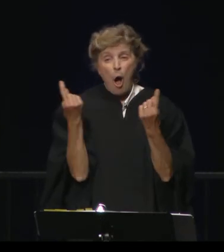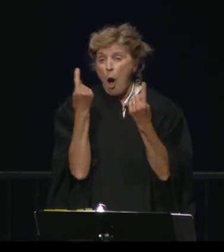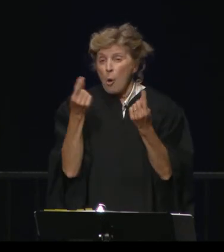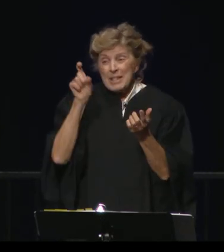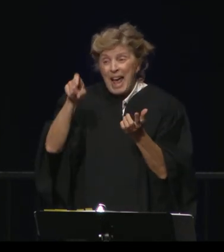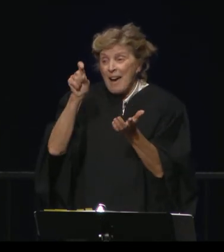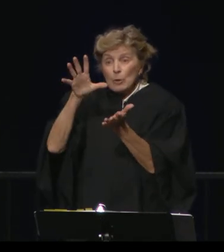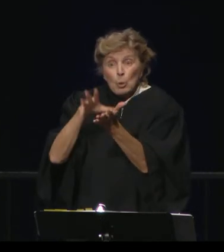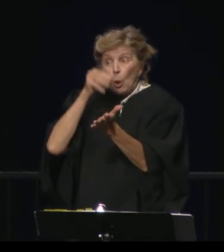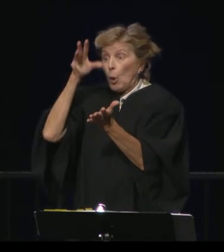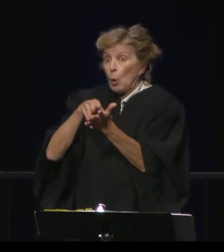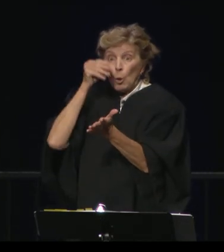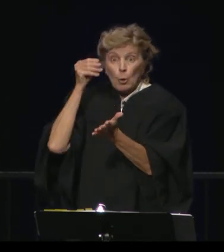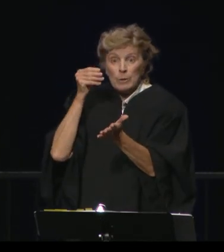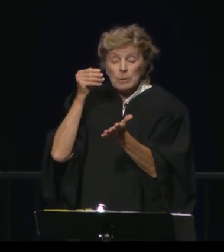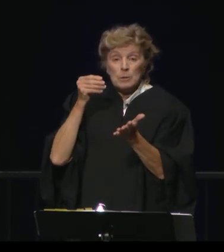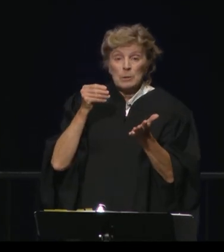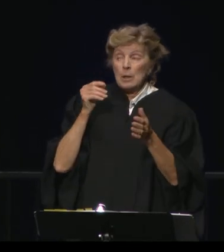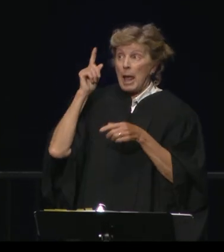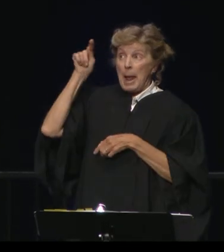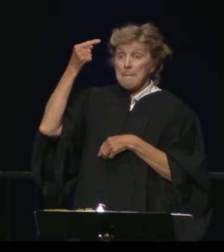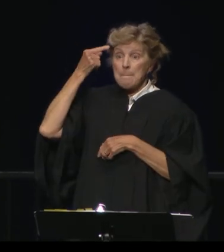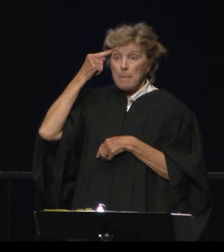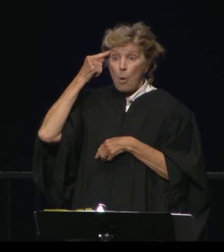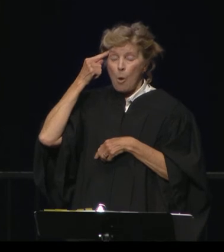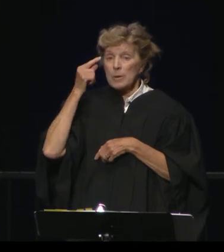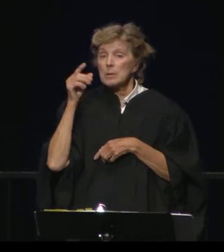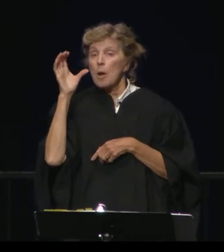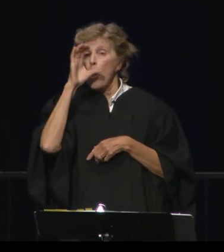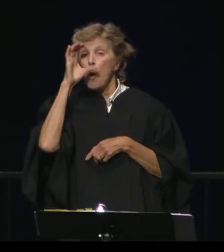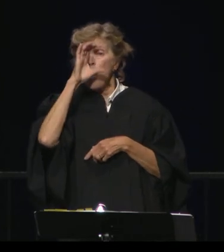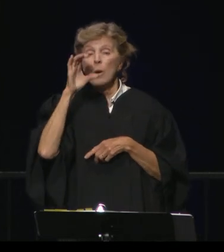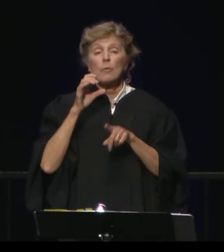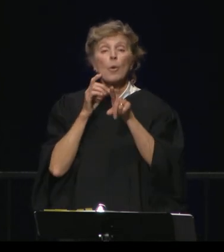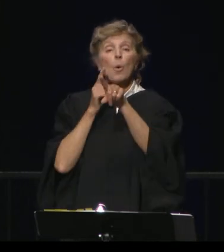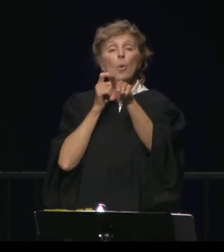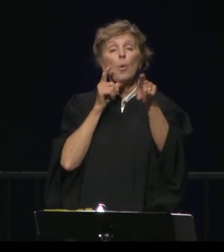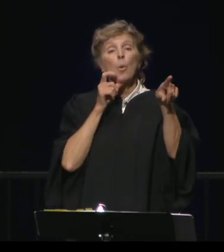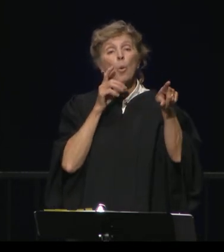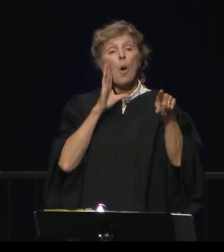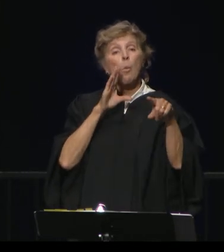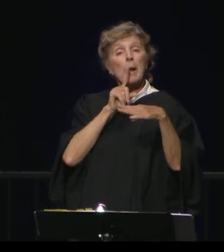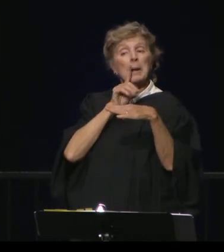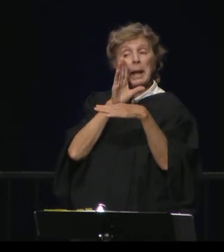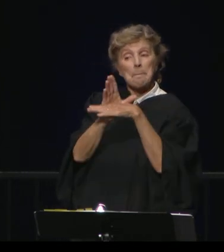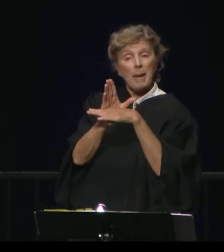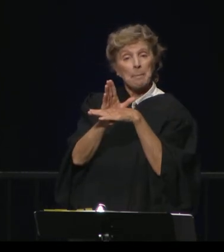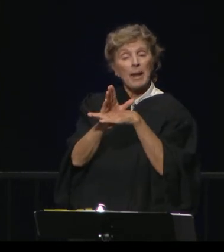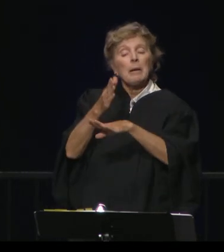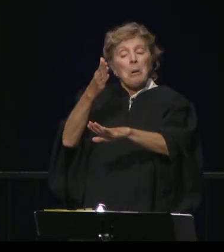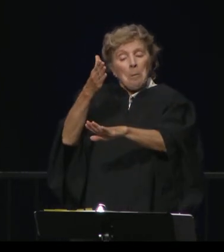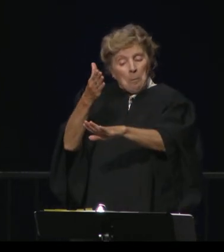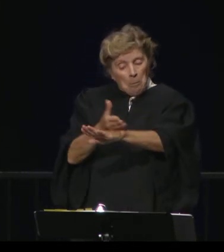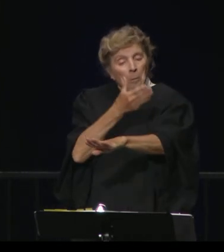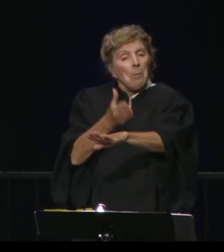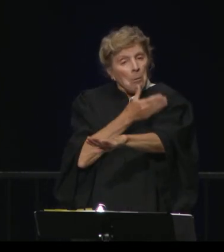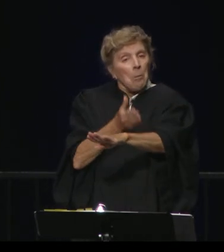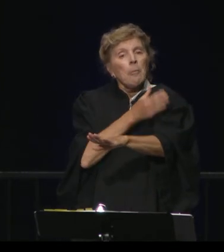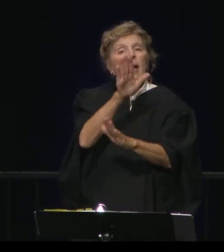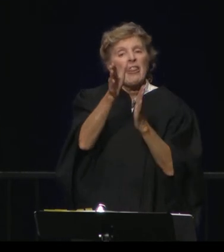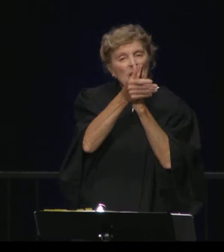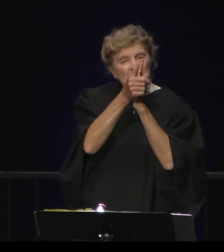before. Employers seek candidates that demonstrate a commitment to regularly enhancing their skills